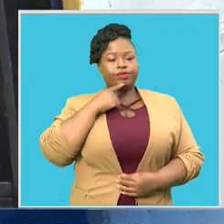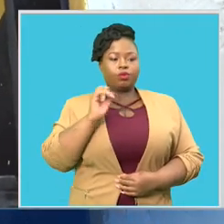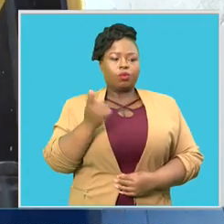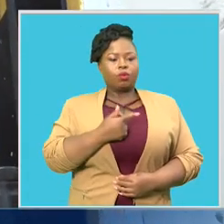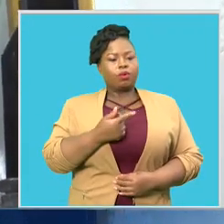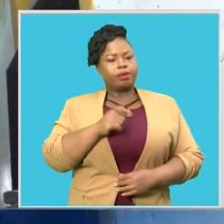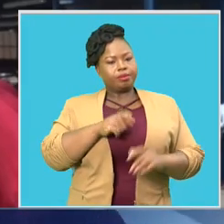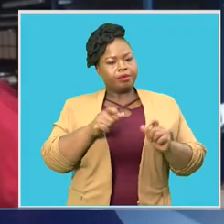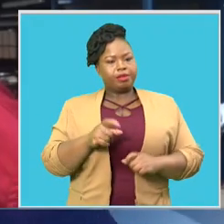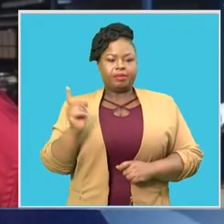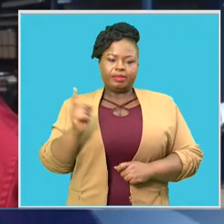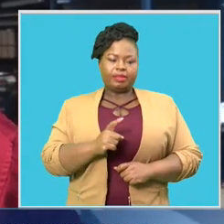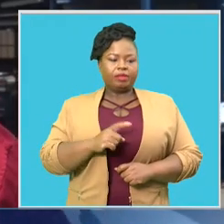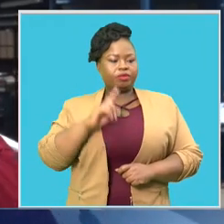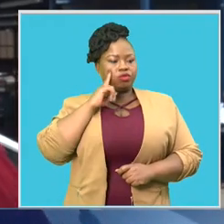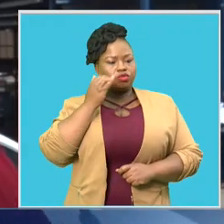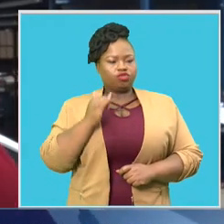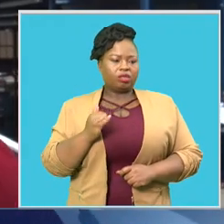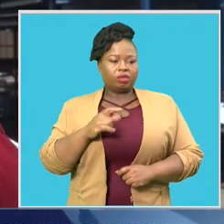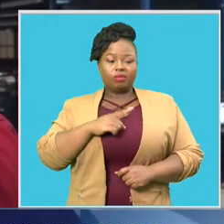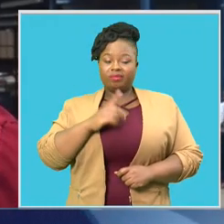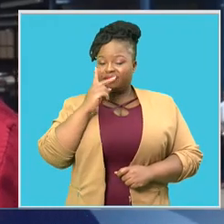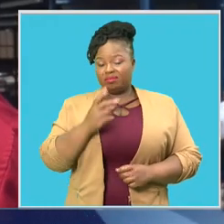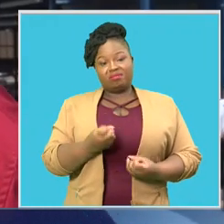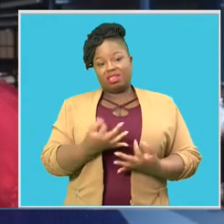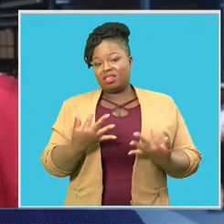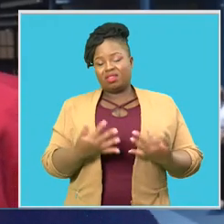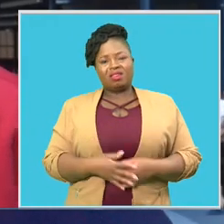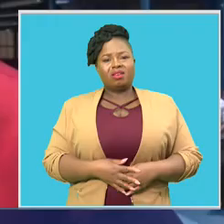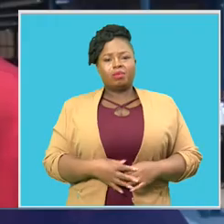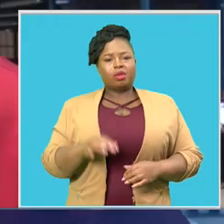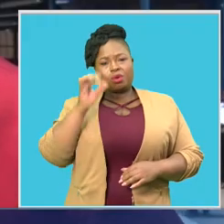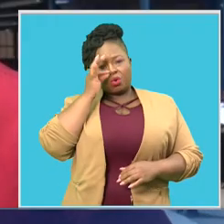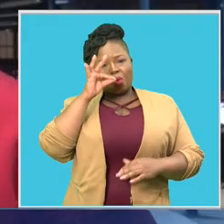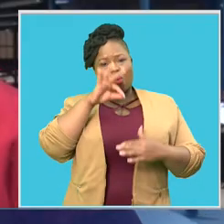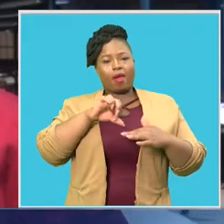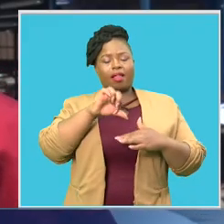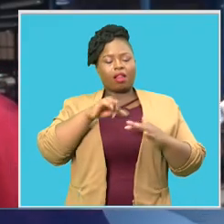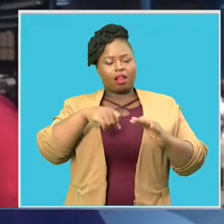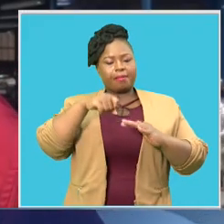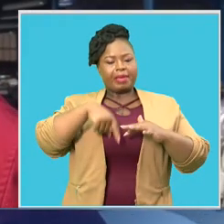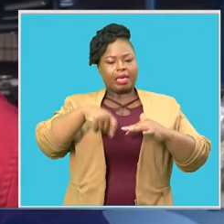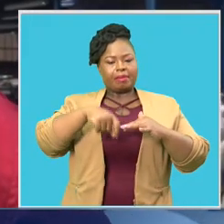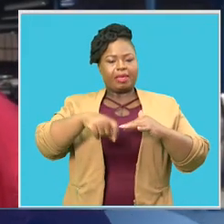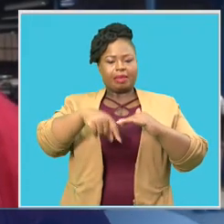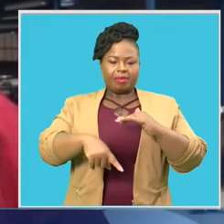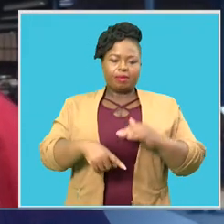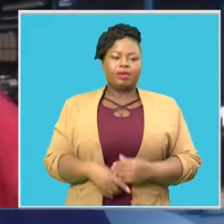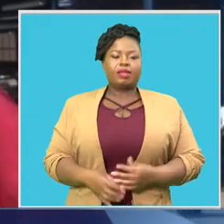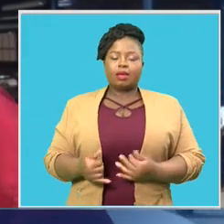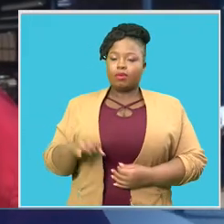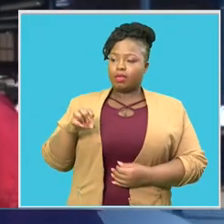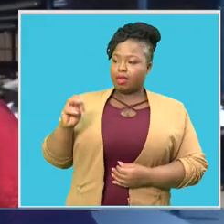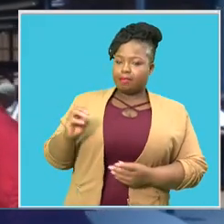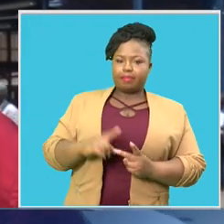cars. You know, you're in the road, you've seen some many of the cars, they are leaking oil and all of this stuff. So the call has been made by the EM and the